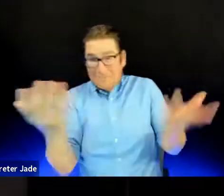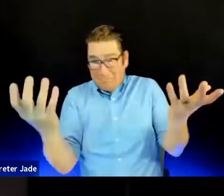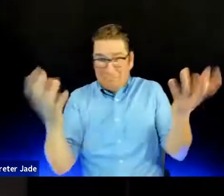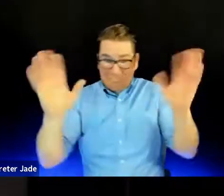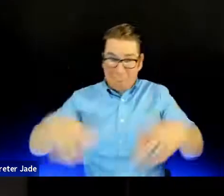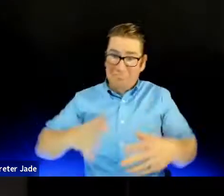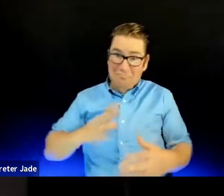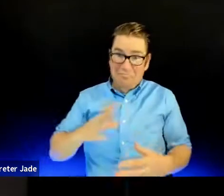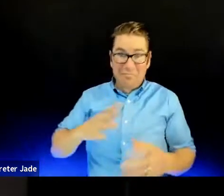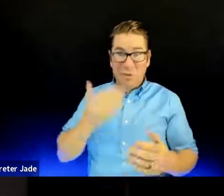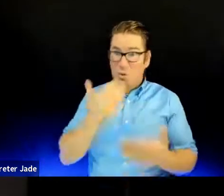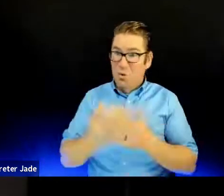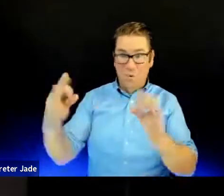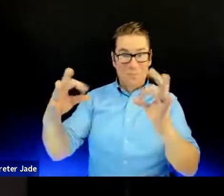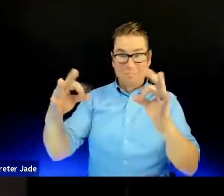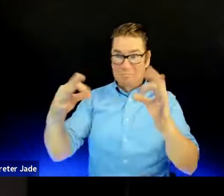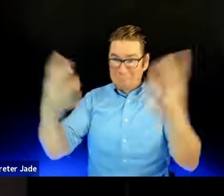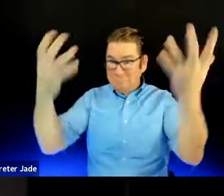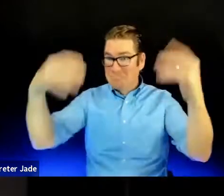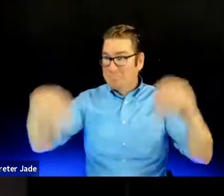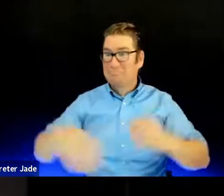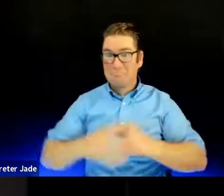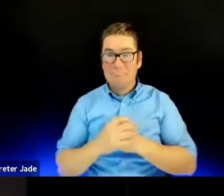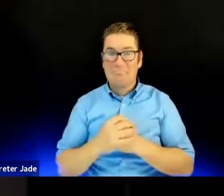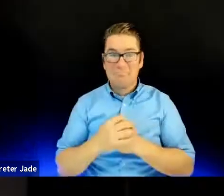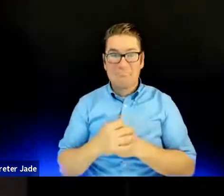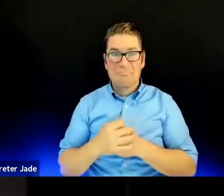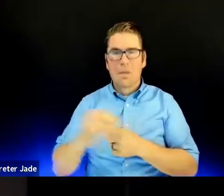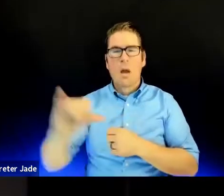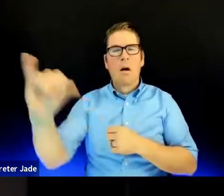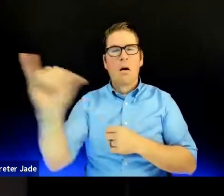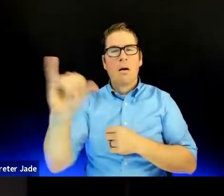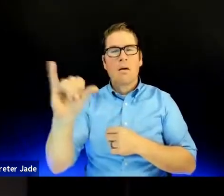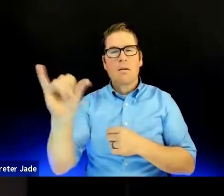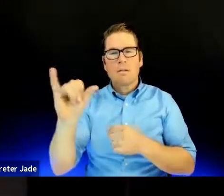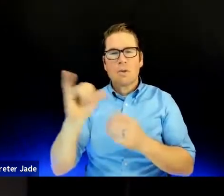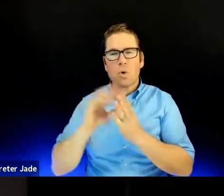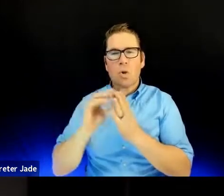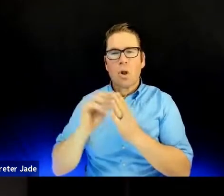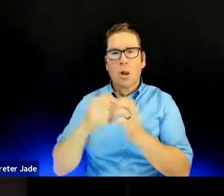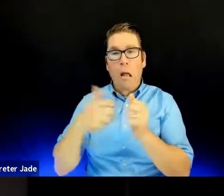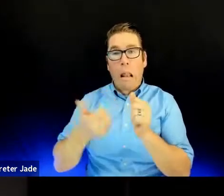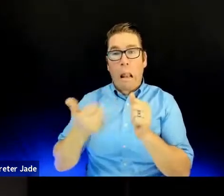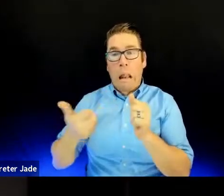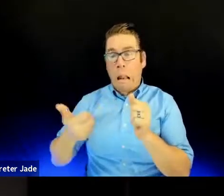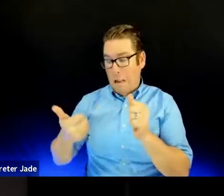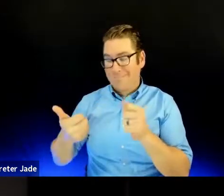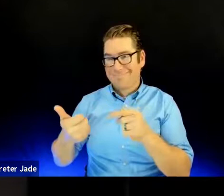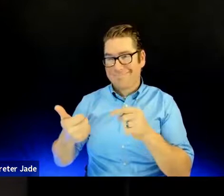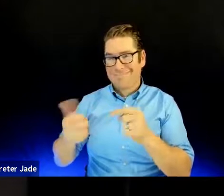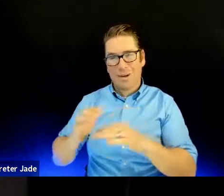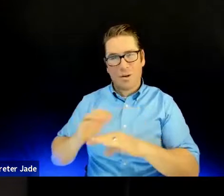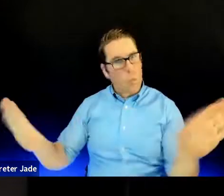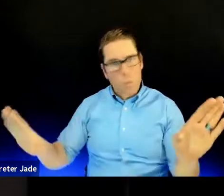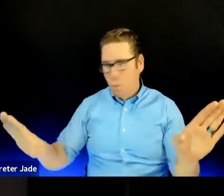that feedback. So also, don't fall behind. That's another thing I would say to students is that once you